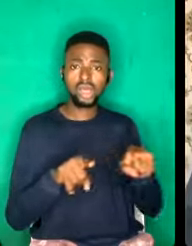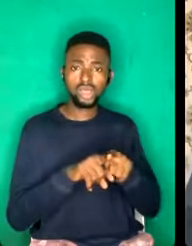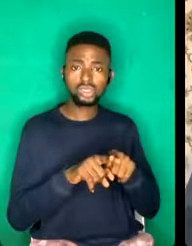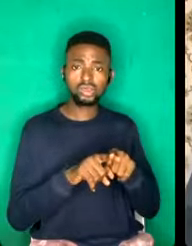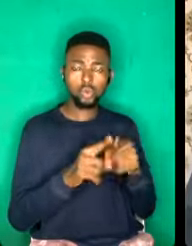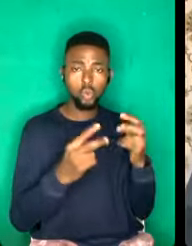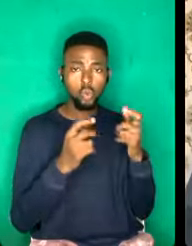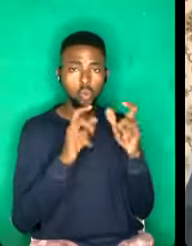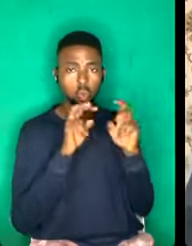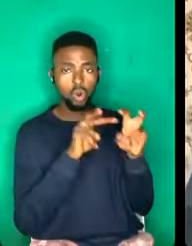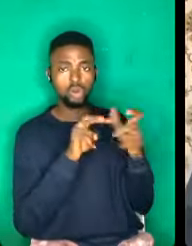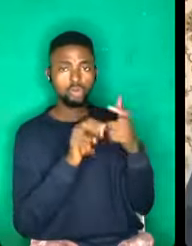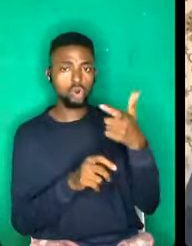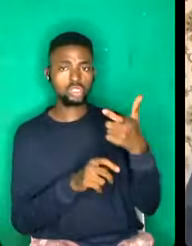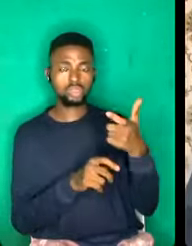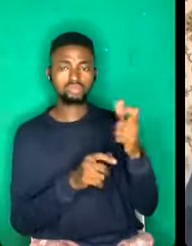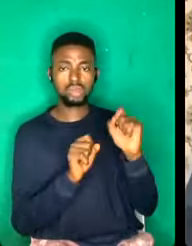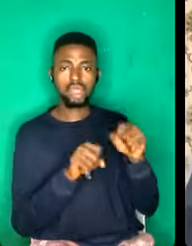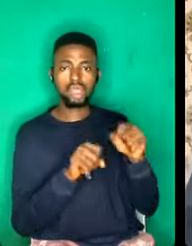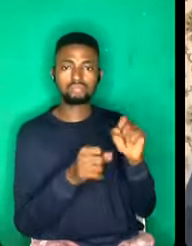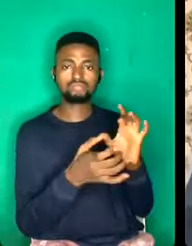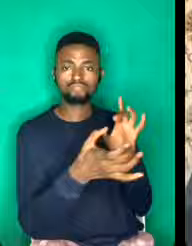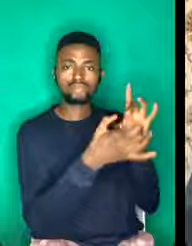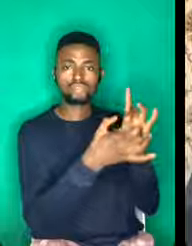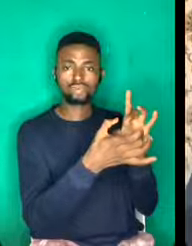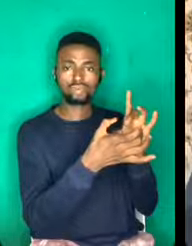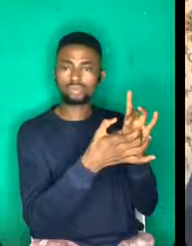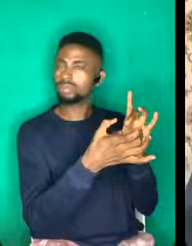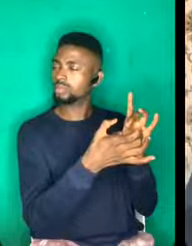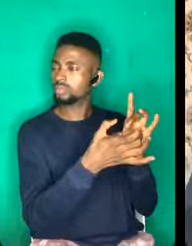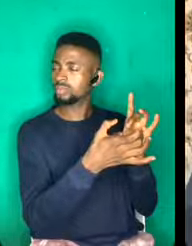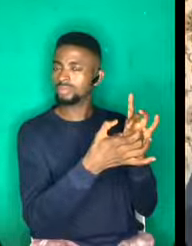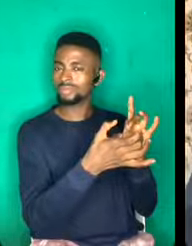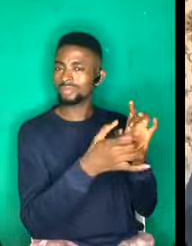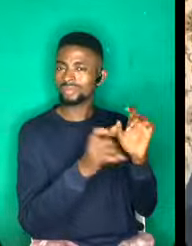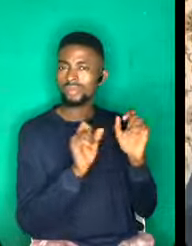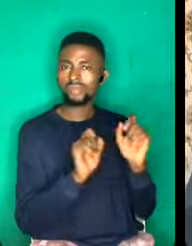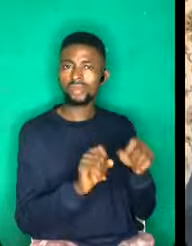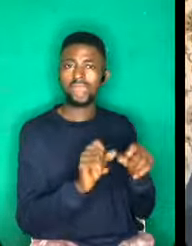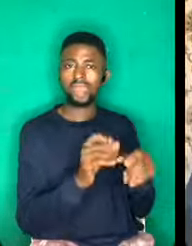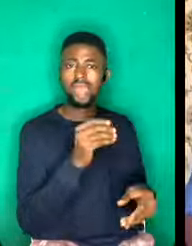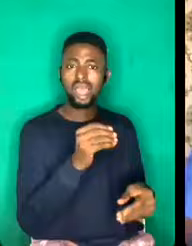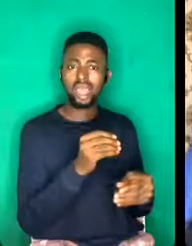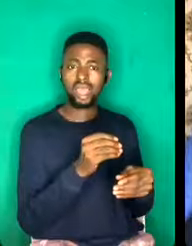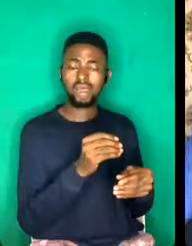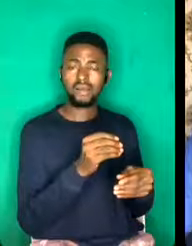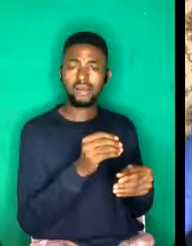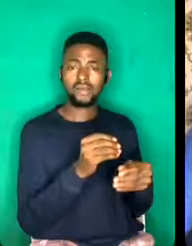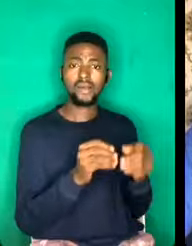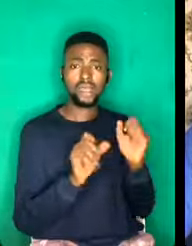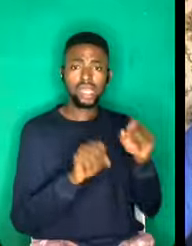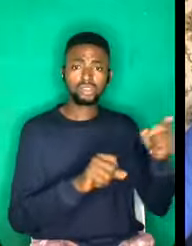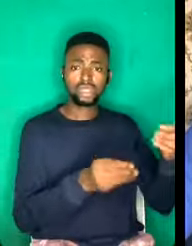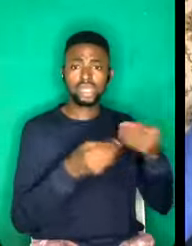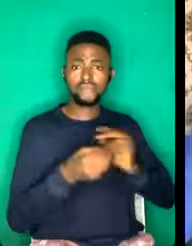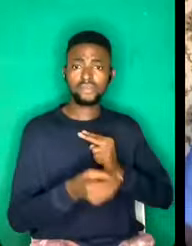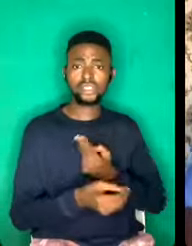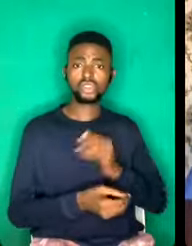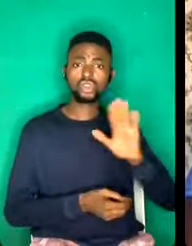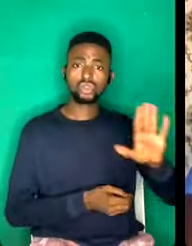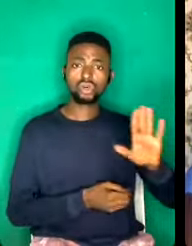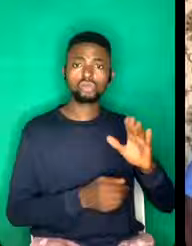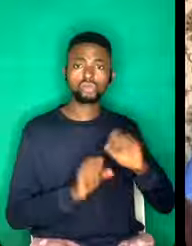on his social media handles. Can you give us your social media handle or any form of communication people can get to meet